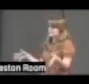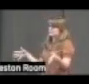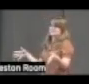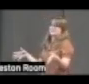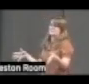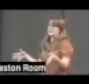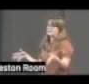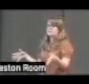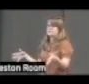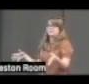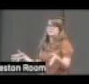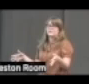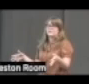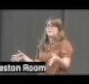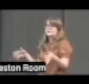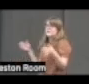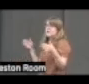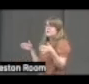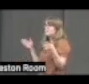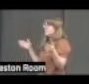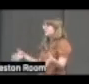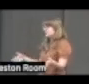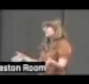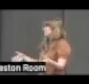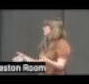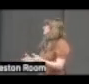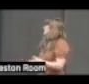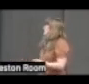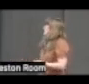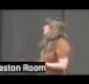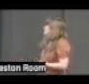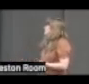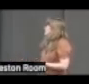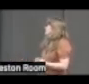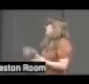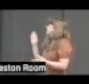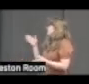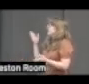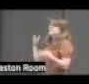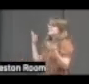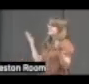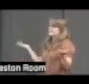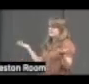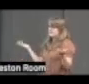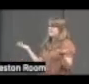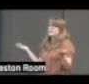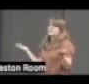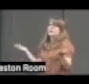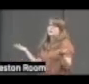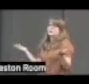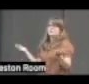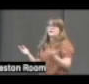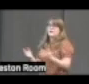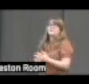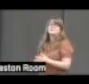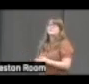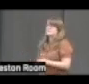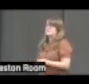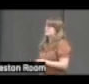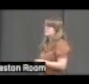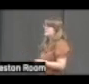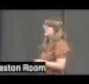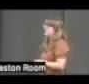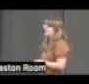only exist in conservation breeding or in zoos. And then extinct is, to our knowledge, we haven't seen